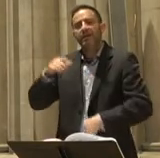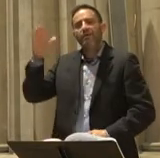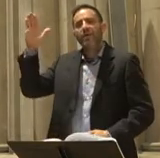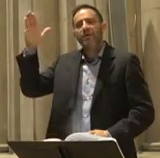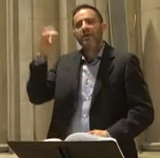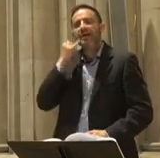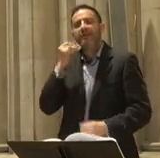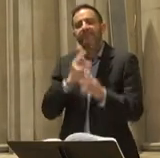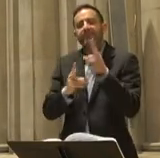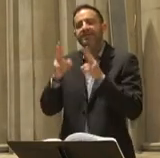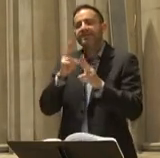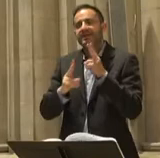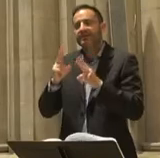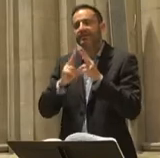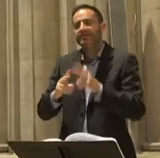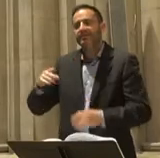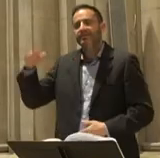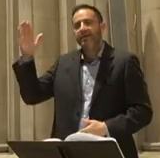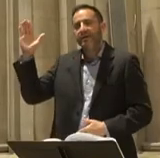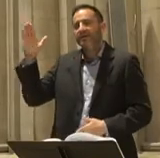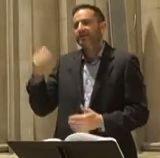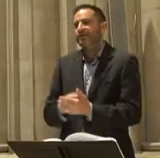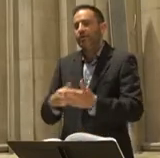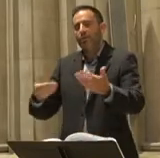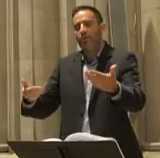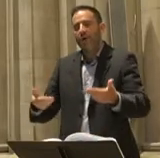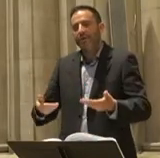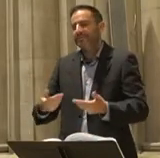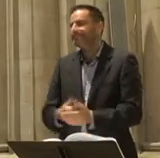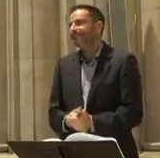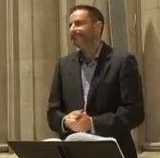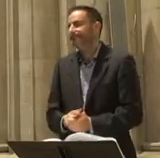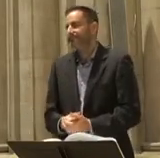you're visiting. Welcome to you all. Welcome.